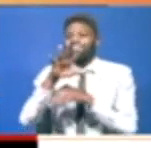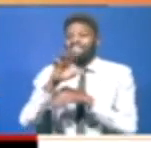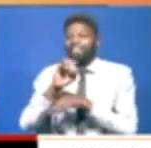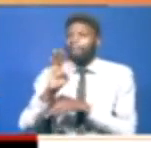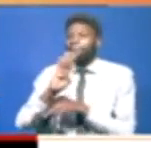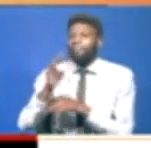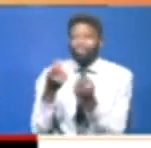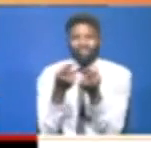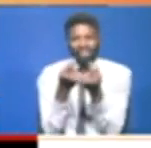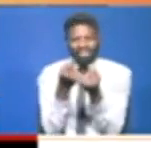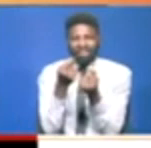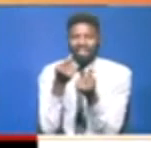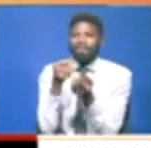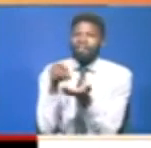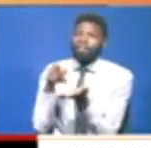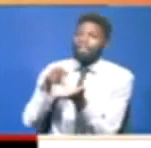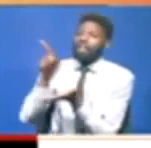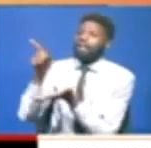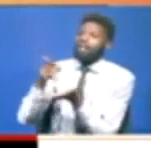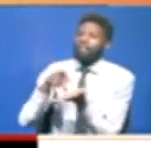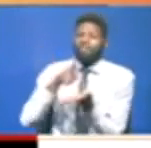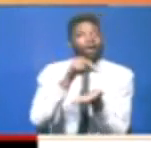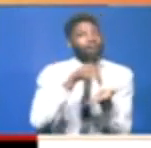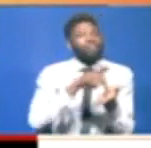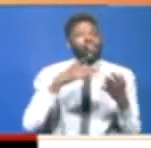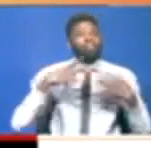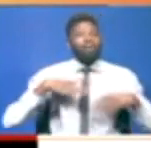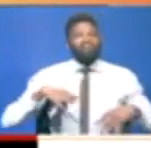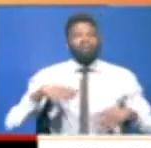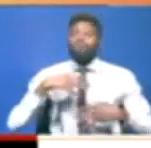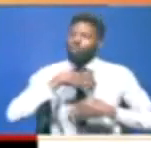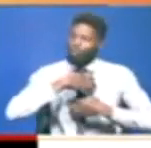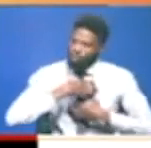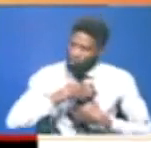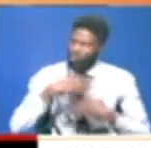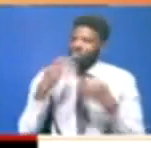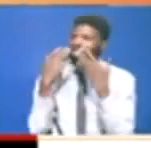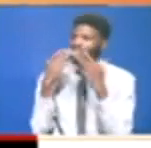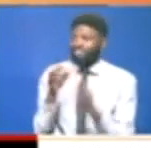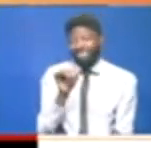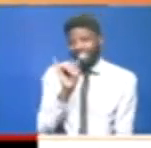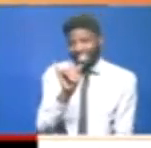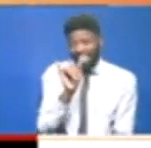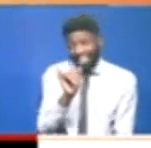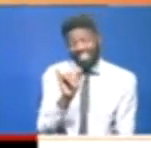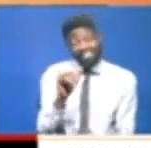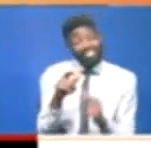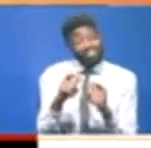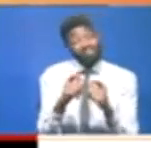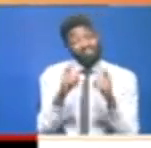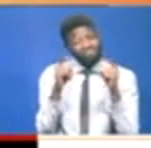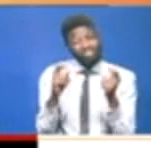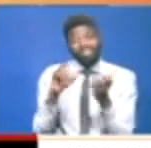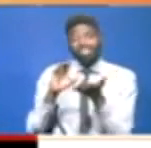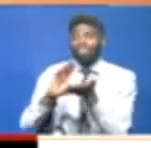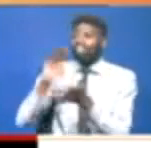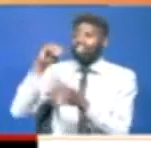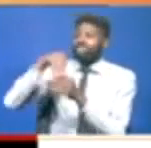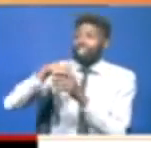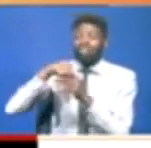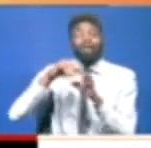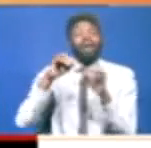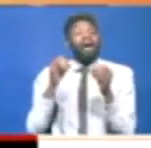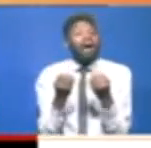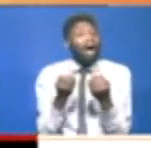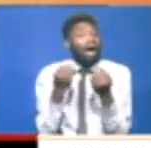know, paying out retirees. That is a significant investment there. How many thicker roads can be constructed